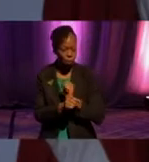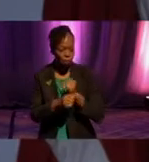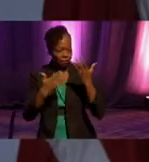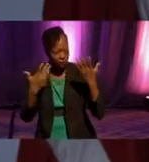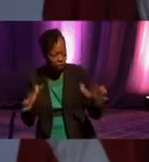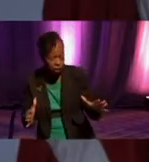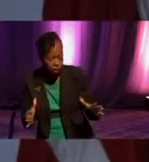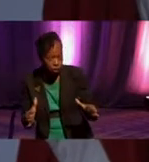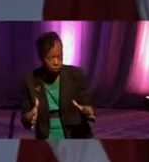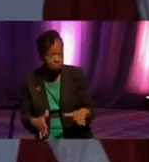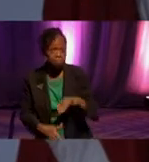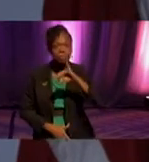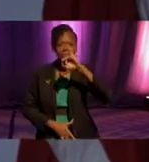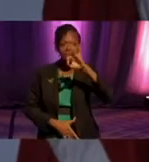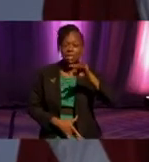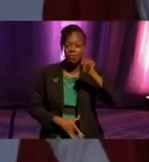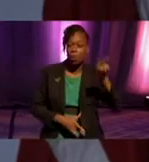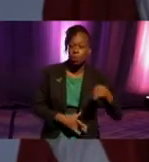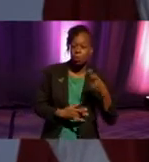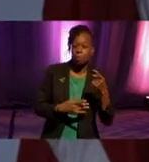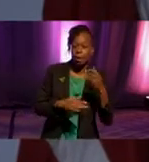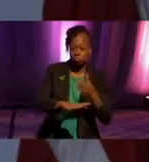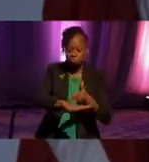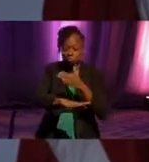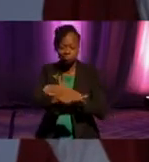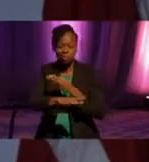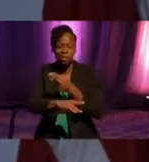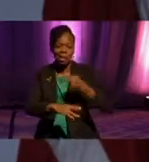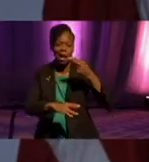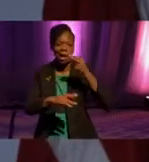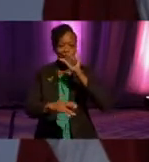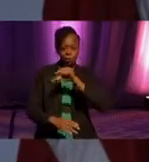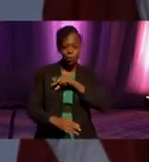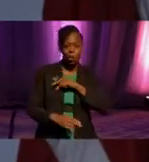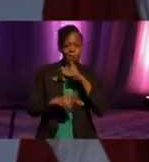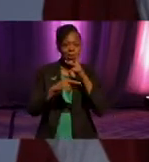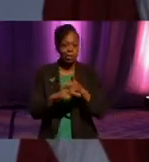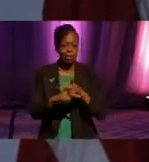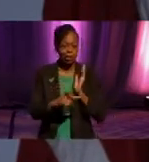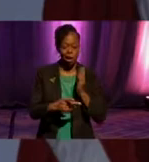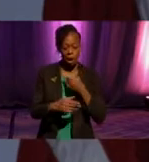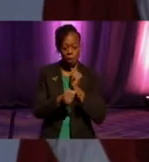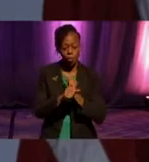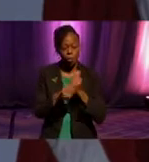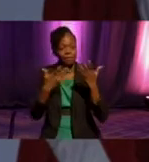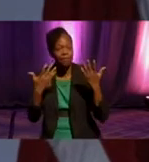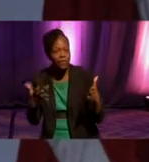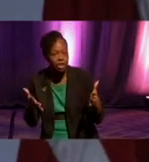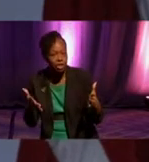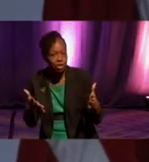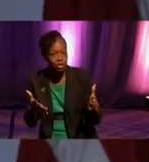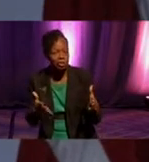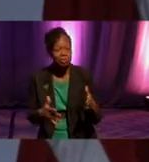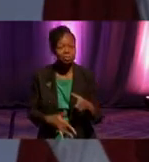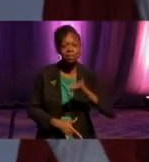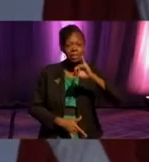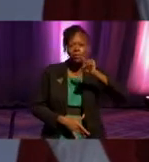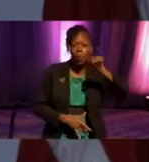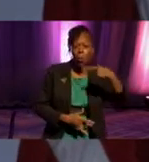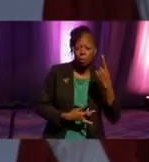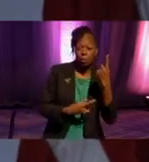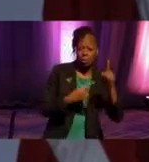about increasing high-quality care, our work would also be done. And if it was just